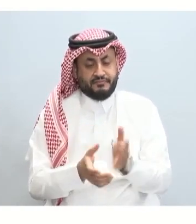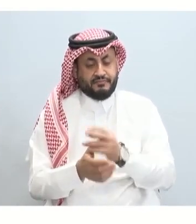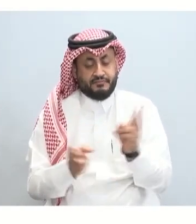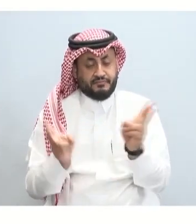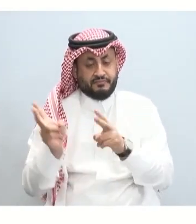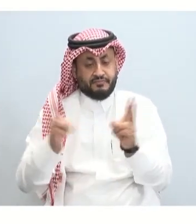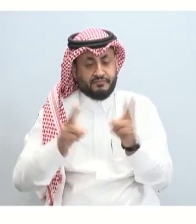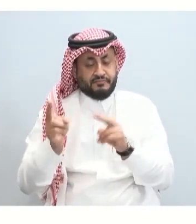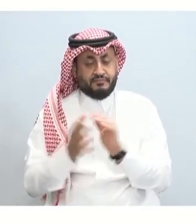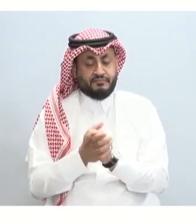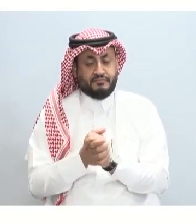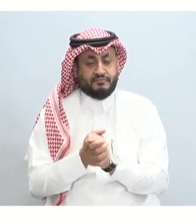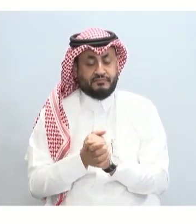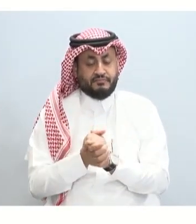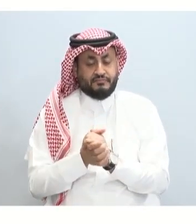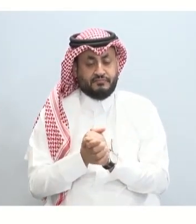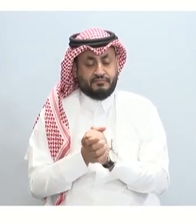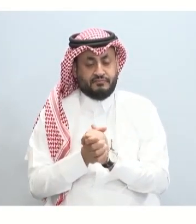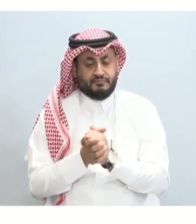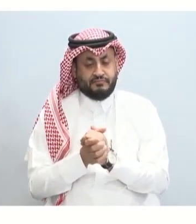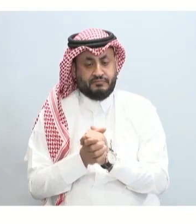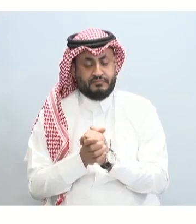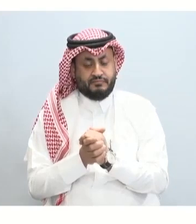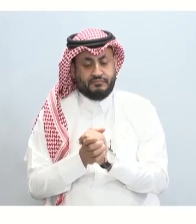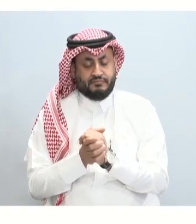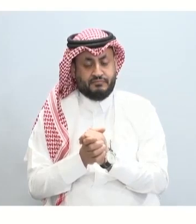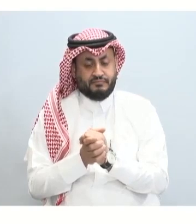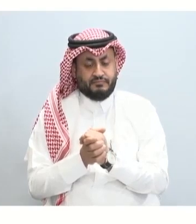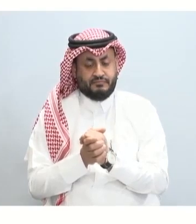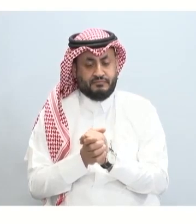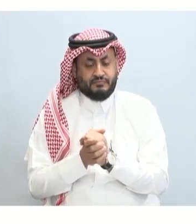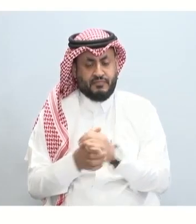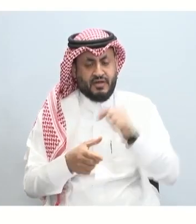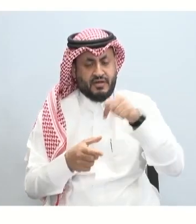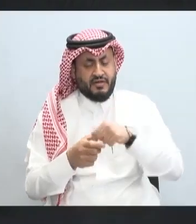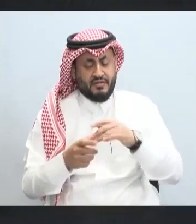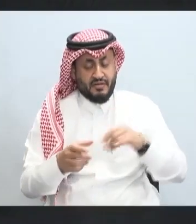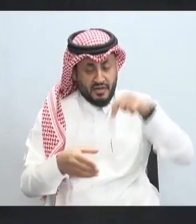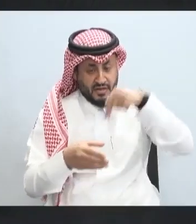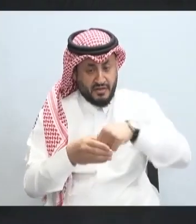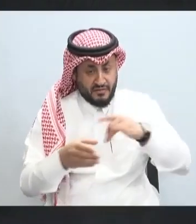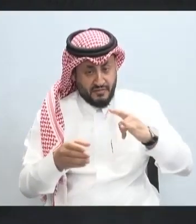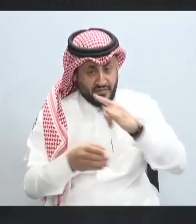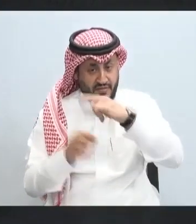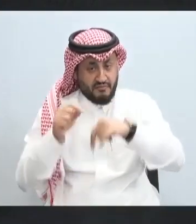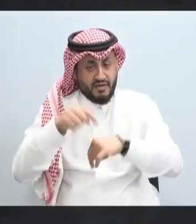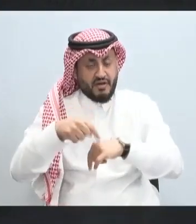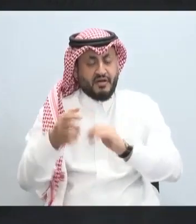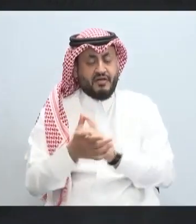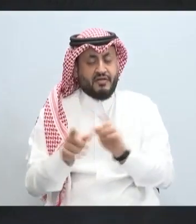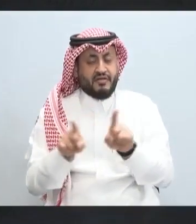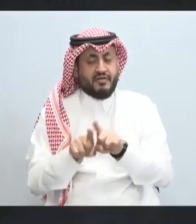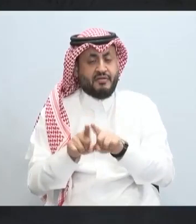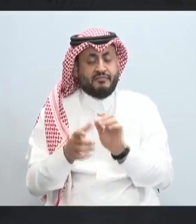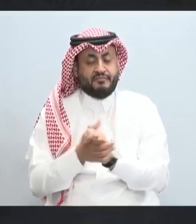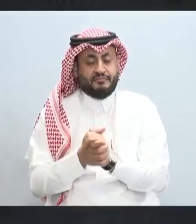we're going to do today, to practice dialogues inside the plane with a partner. And